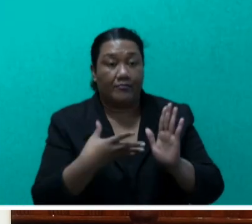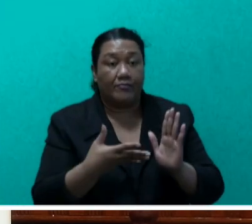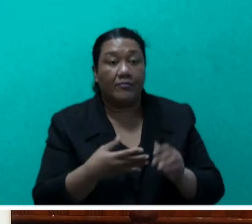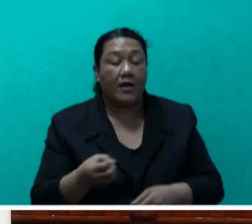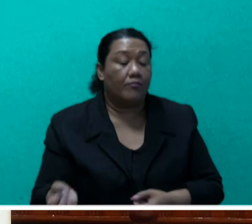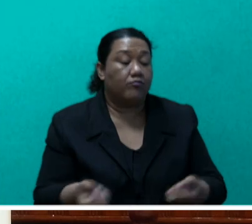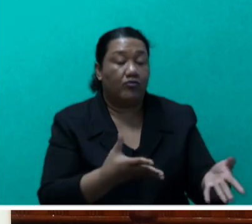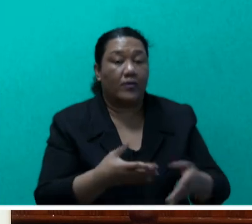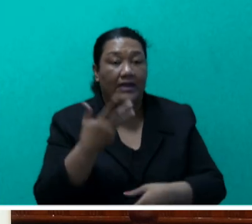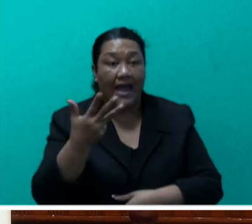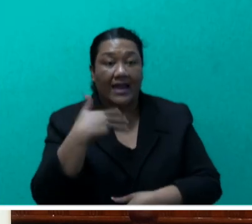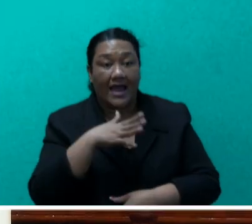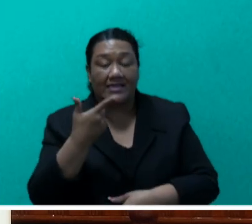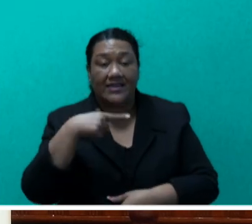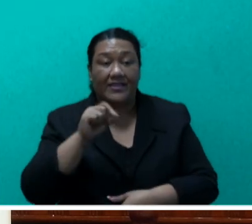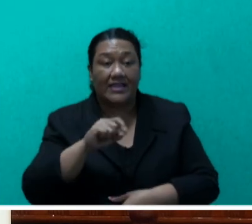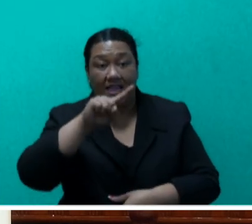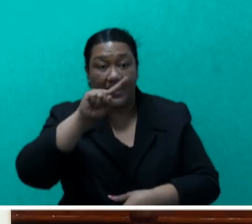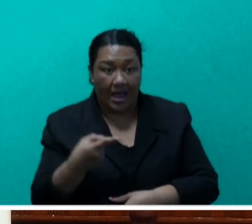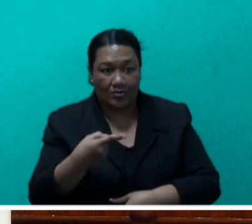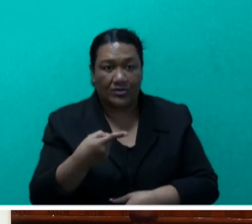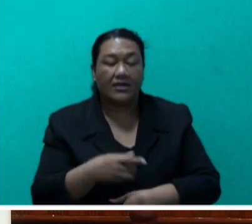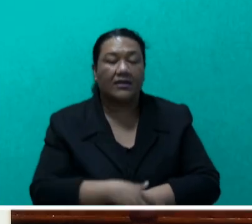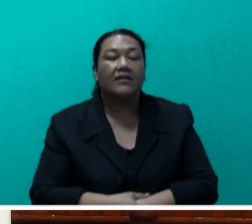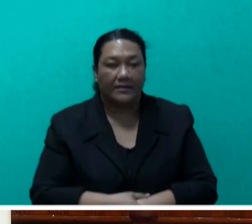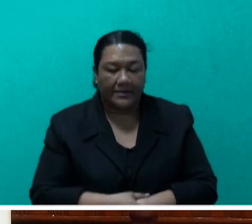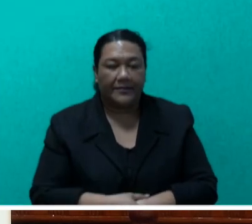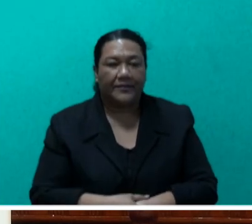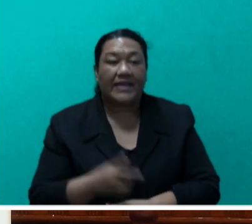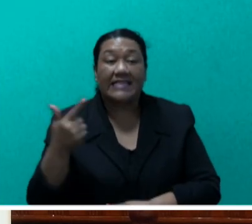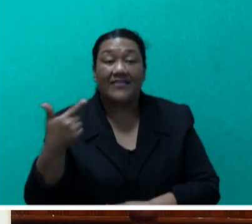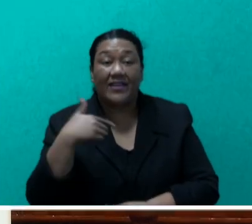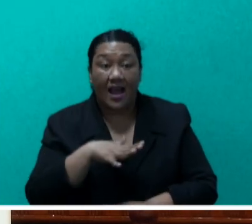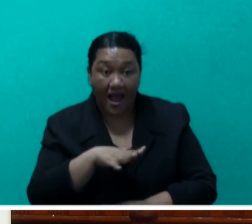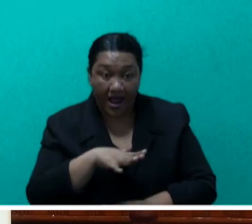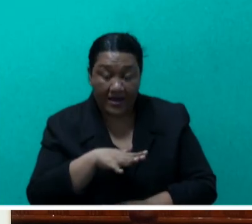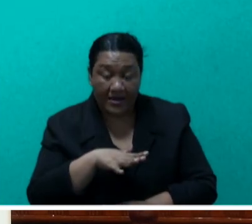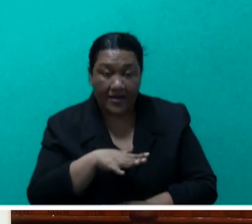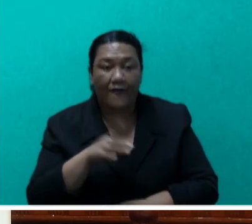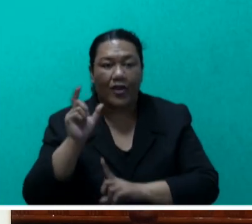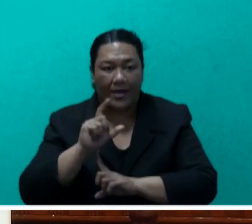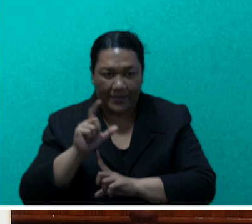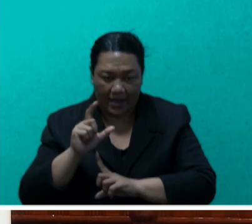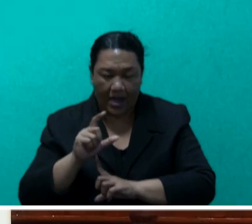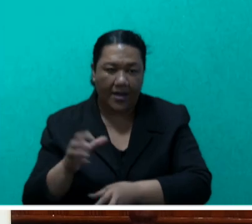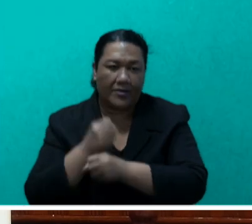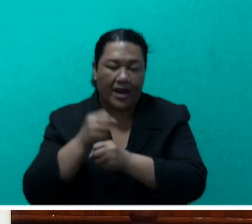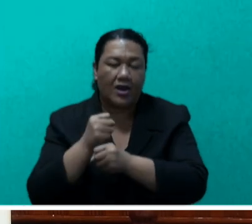$970,000 for its operational grant and $700,000 for capital upgrade